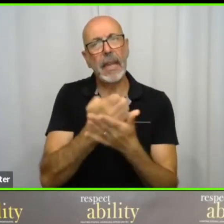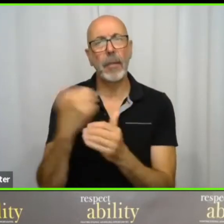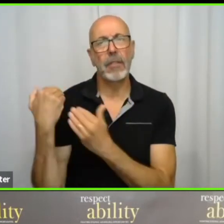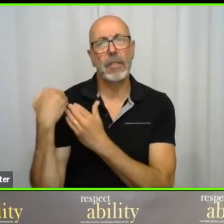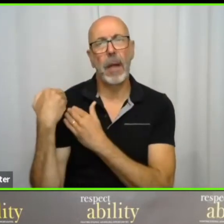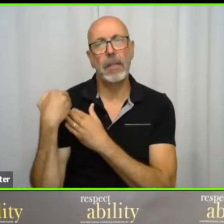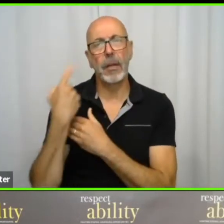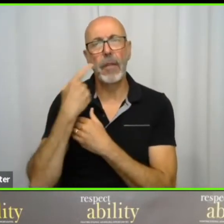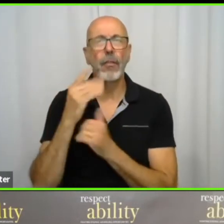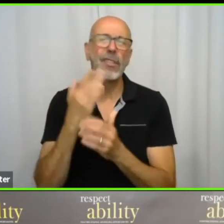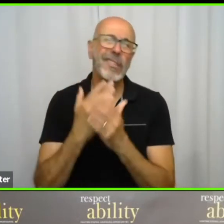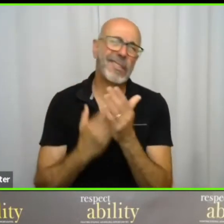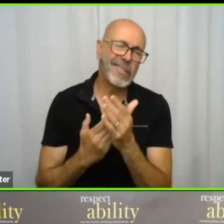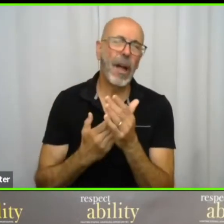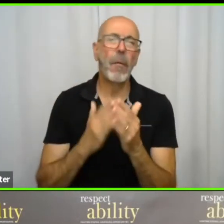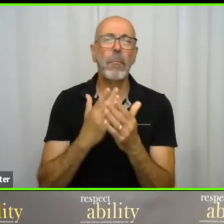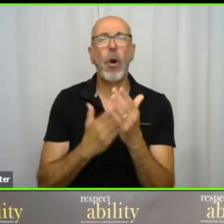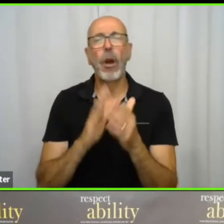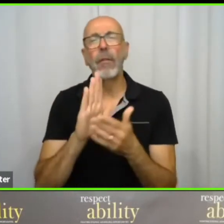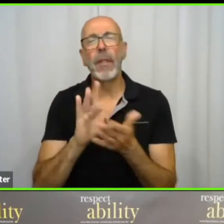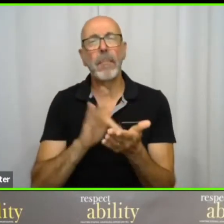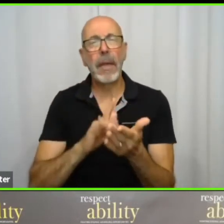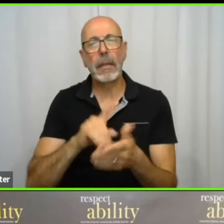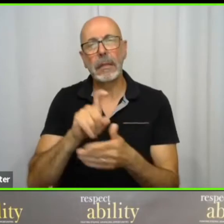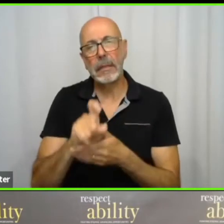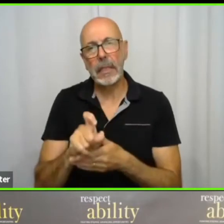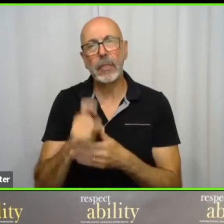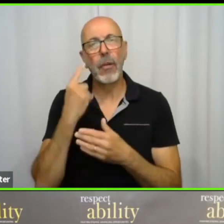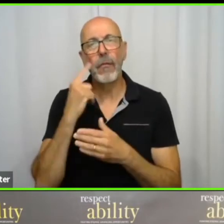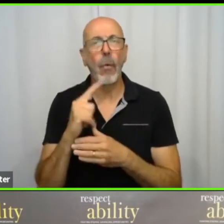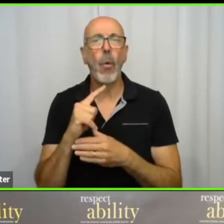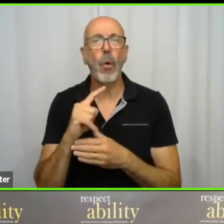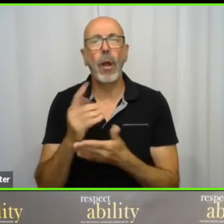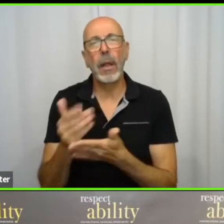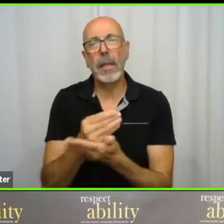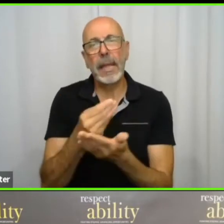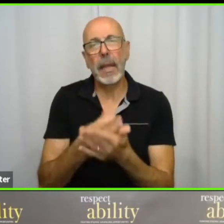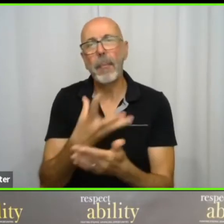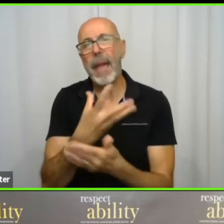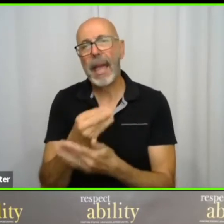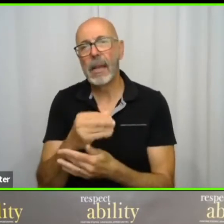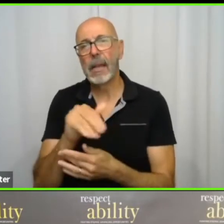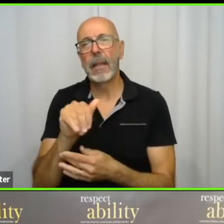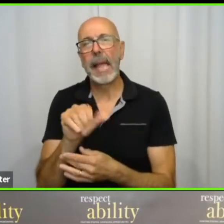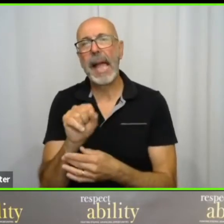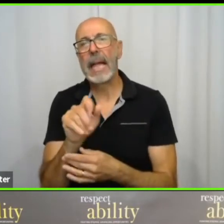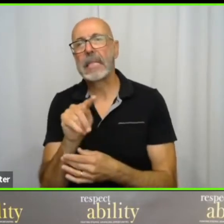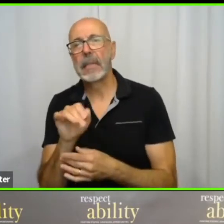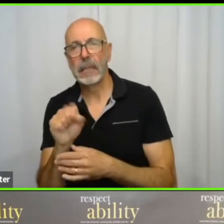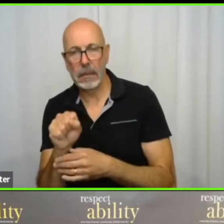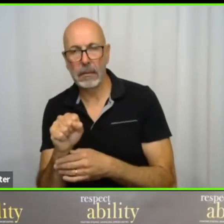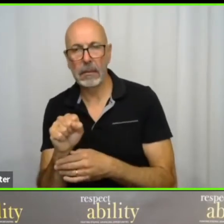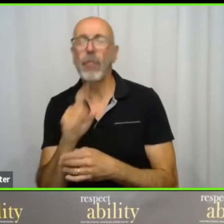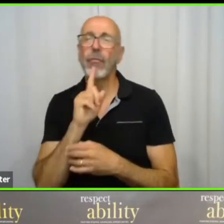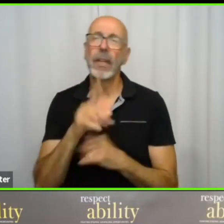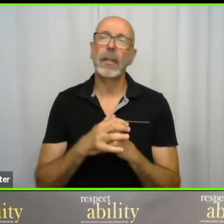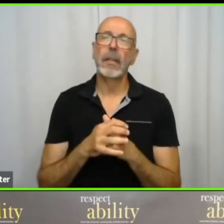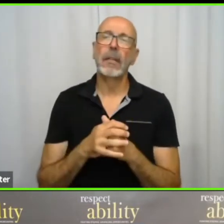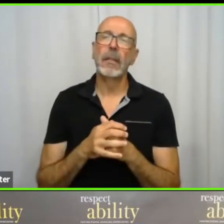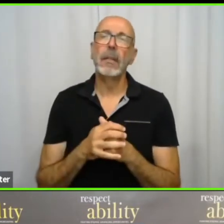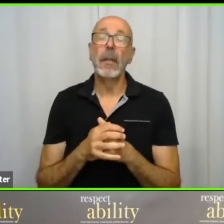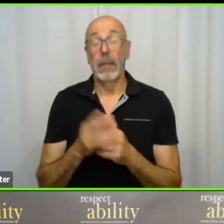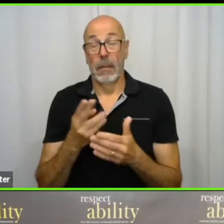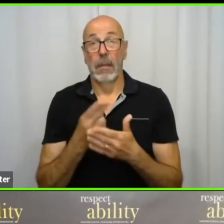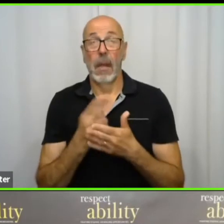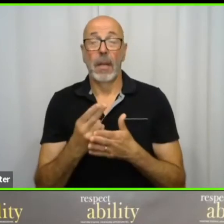for some part of their medical needs to the income and assets that they have, which really is, honestly,